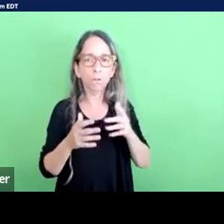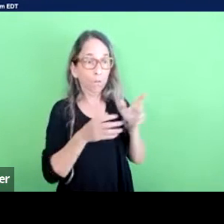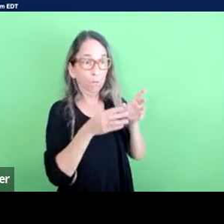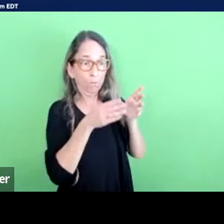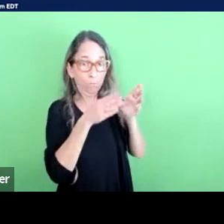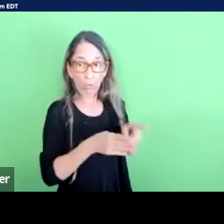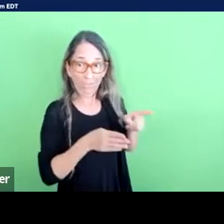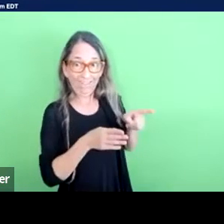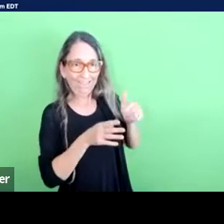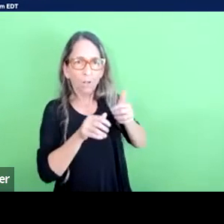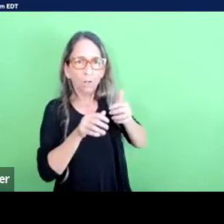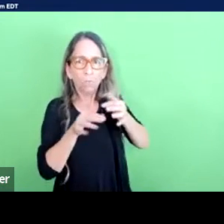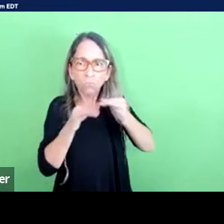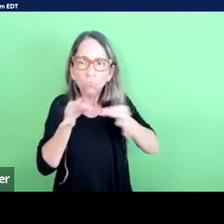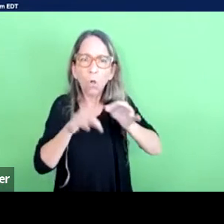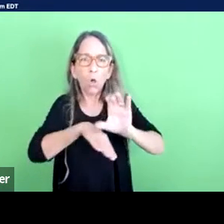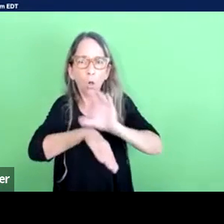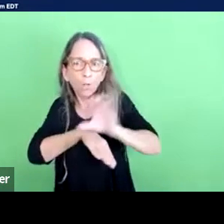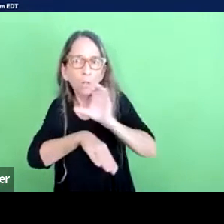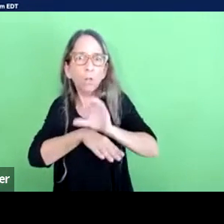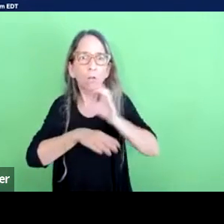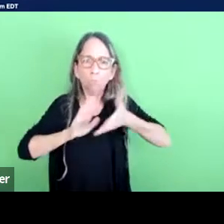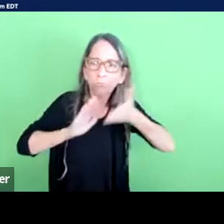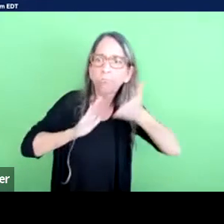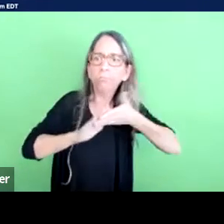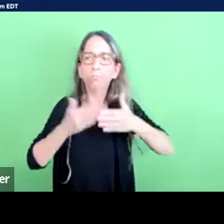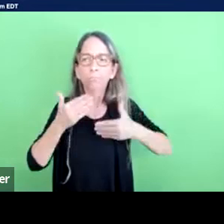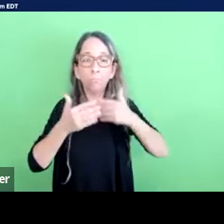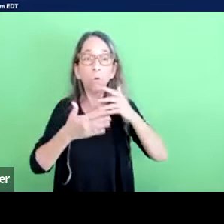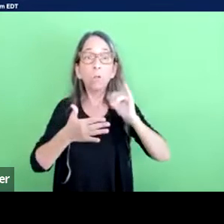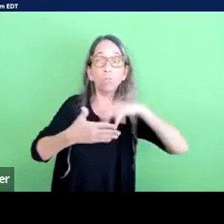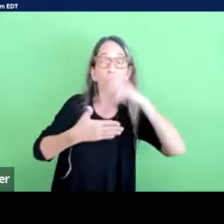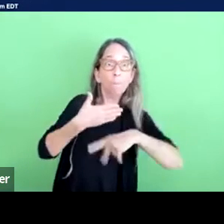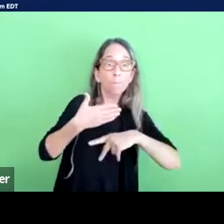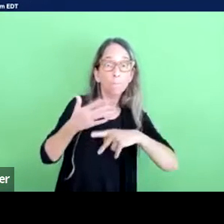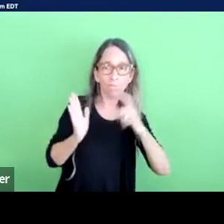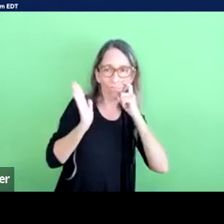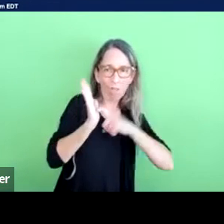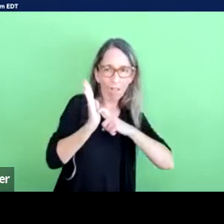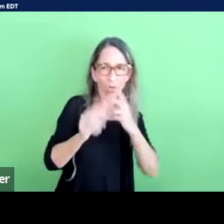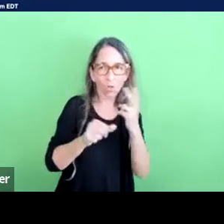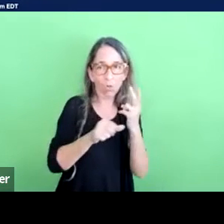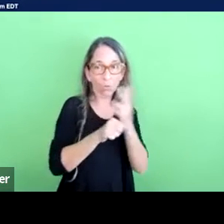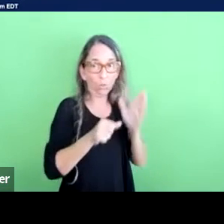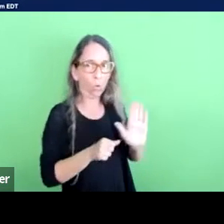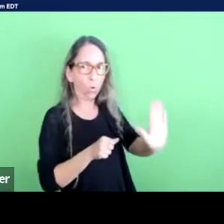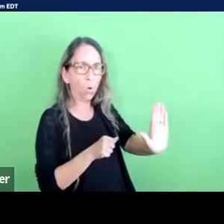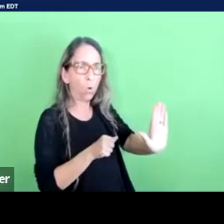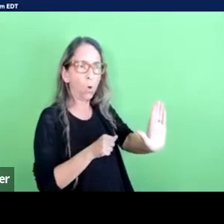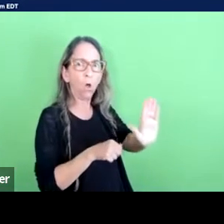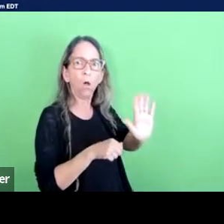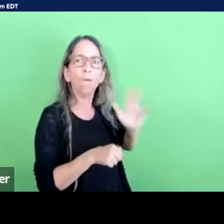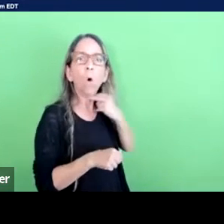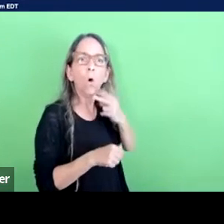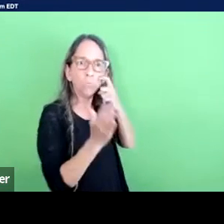authenticating users by their voice alone. So speech recognition has a variety of uses. We happen to be talking about